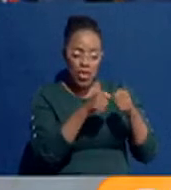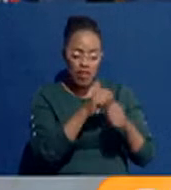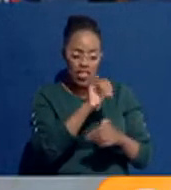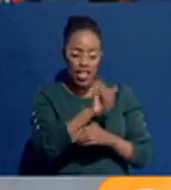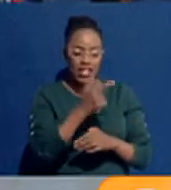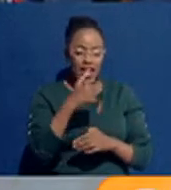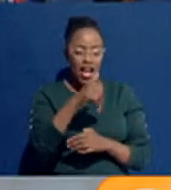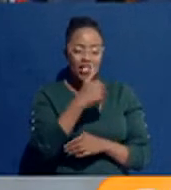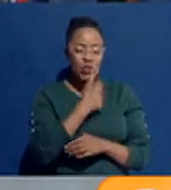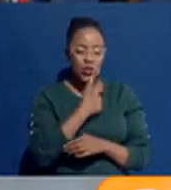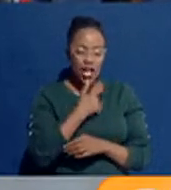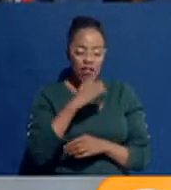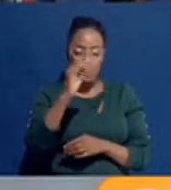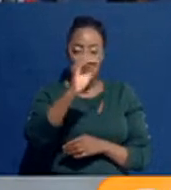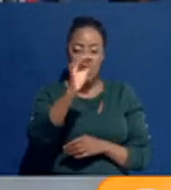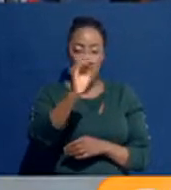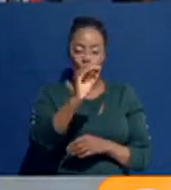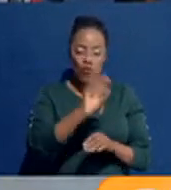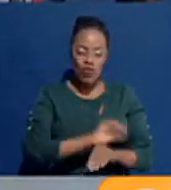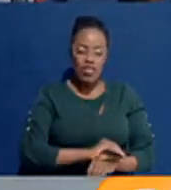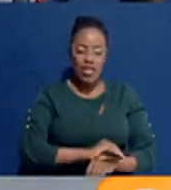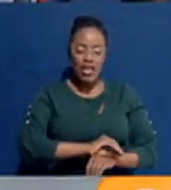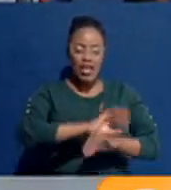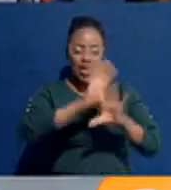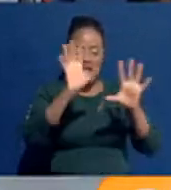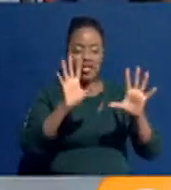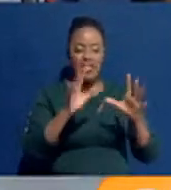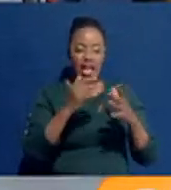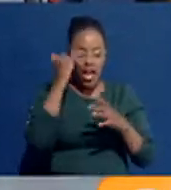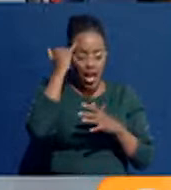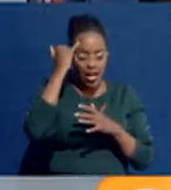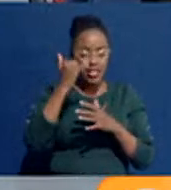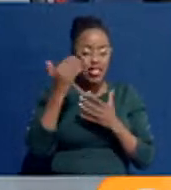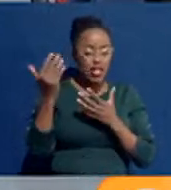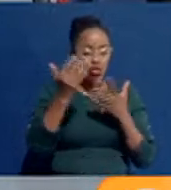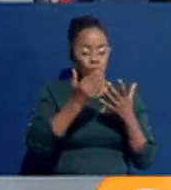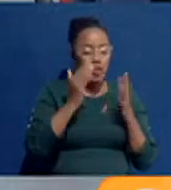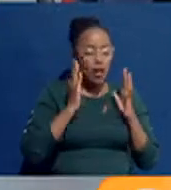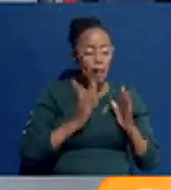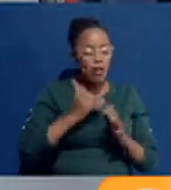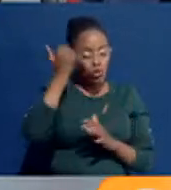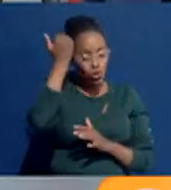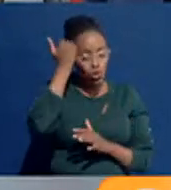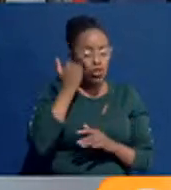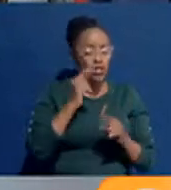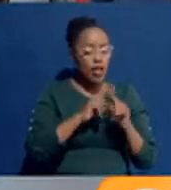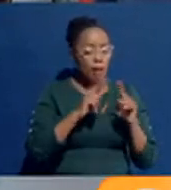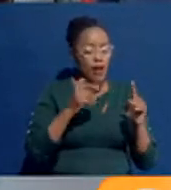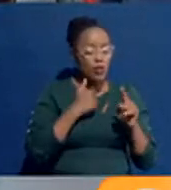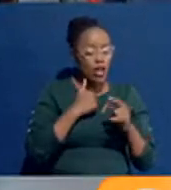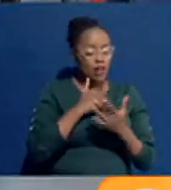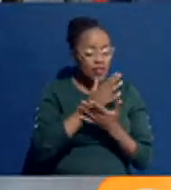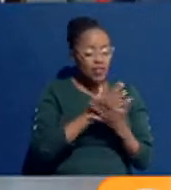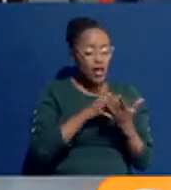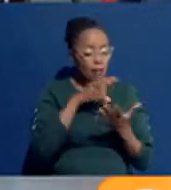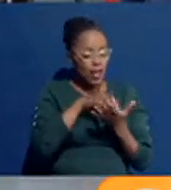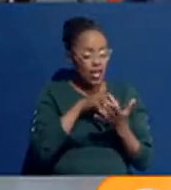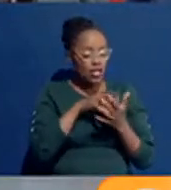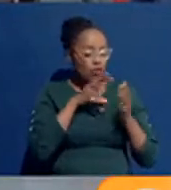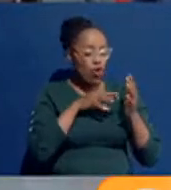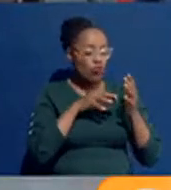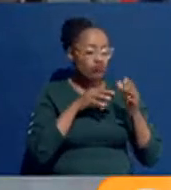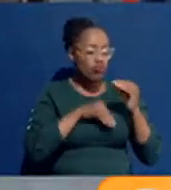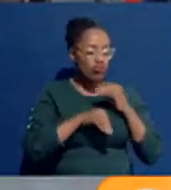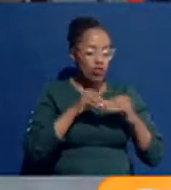though we don't have the clear clues of charging somebody, but we have averted a scandal that could have caused